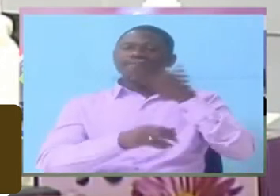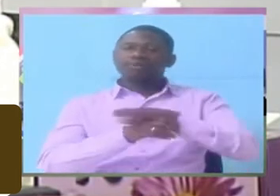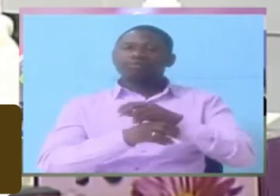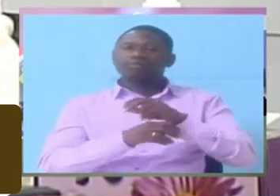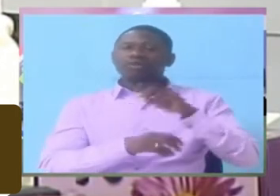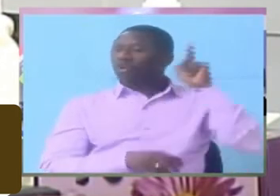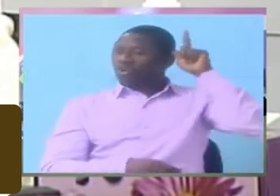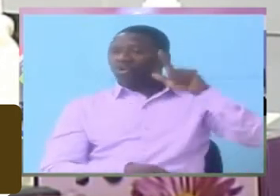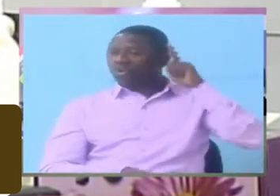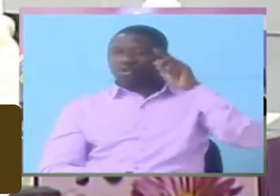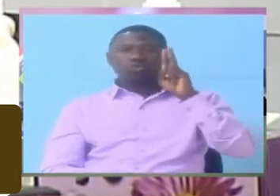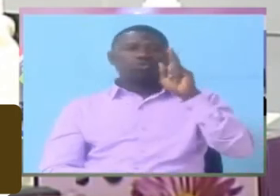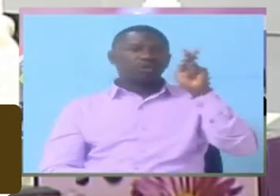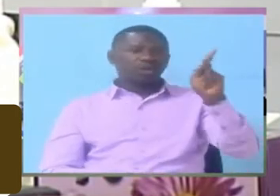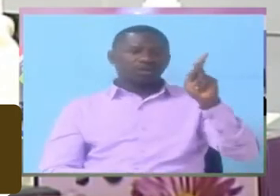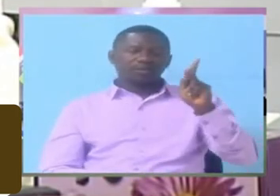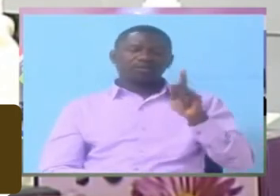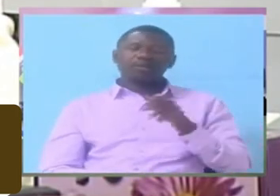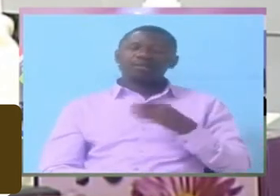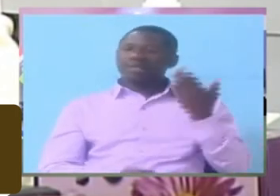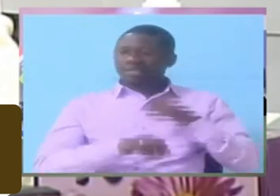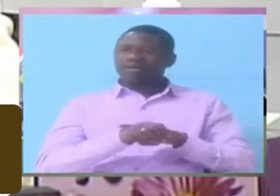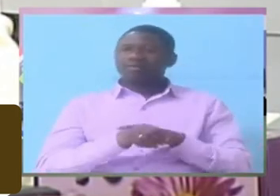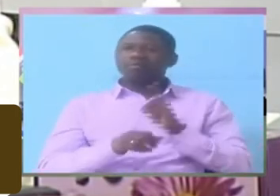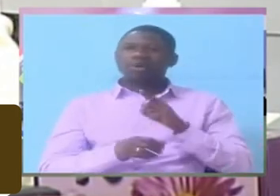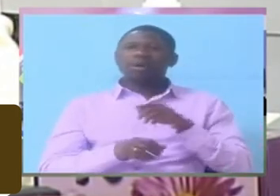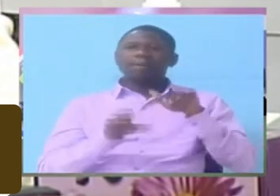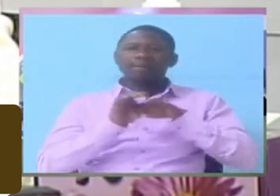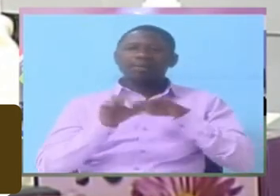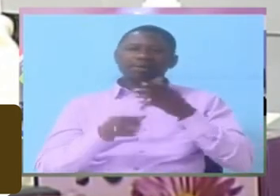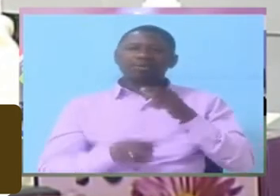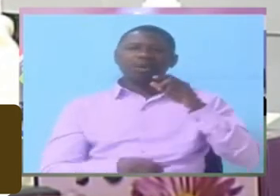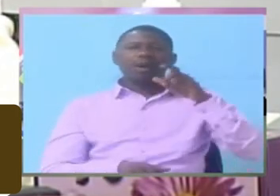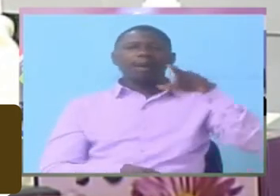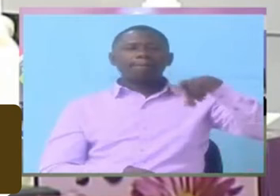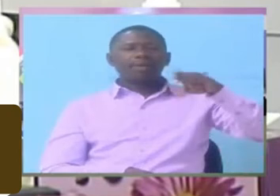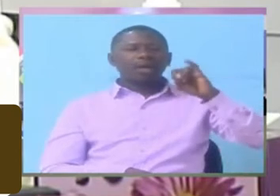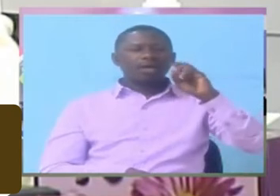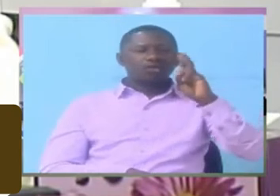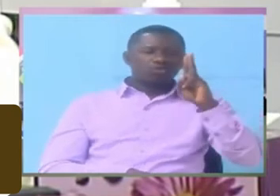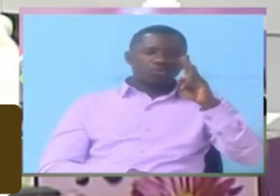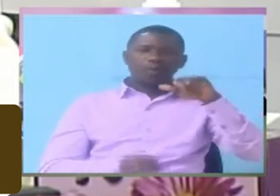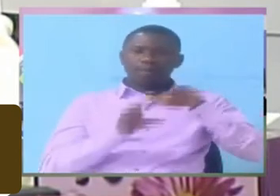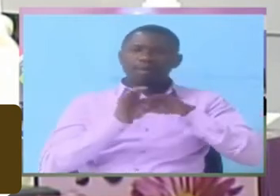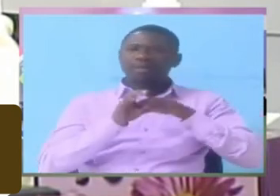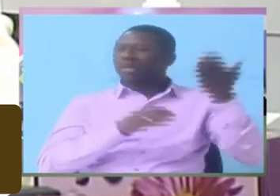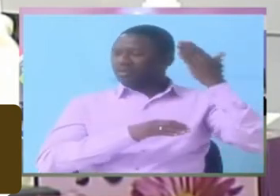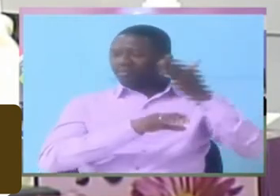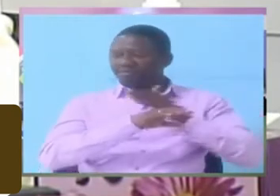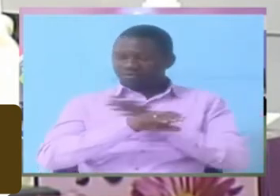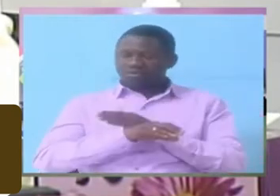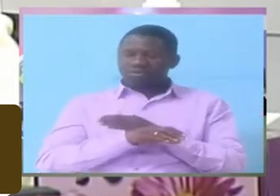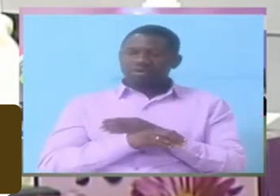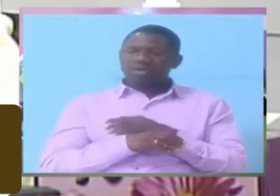one of my officers who was with the PIU officer before, me yalon ko nado kulal klimbije men natan adene tartanum PIU